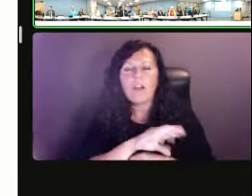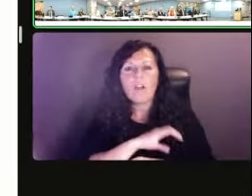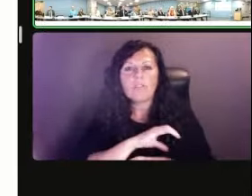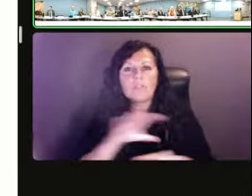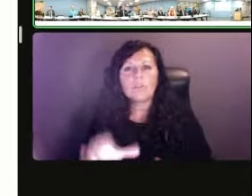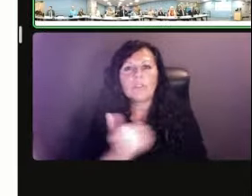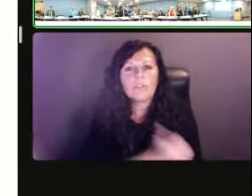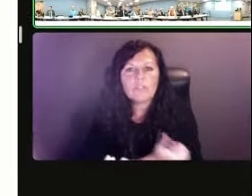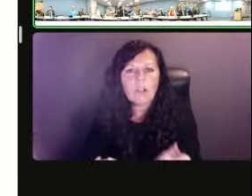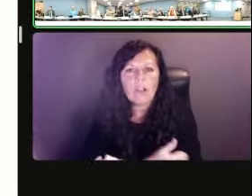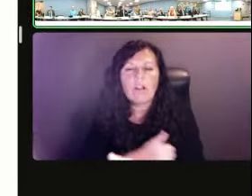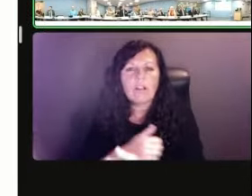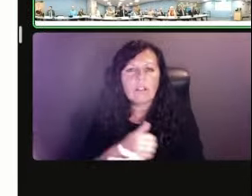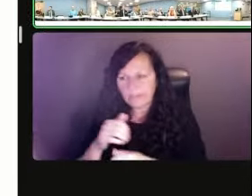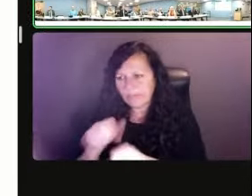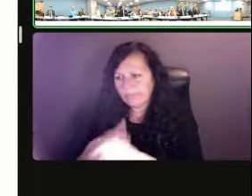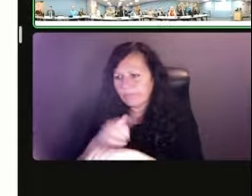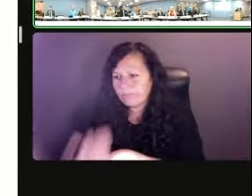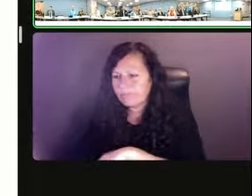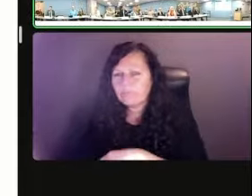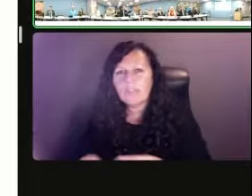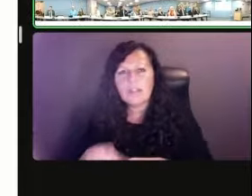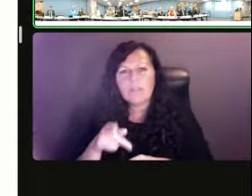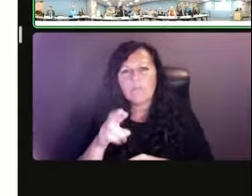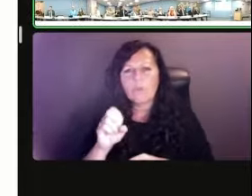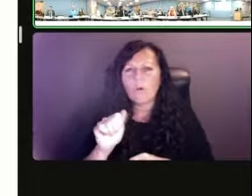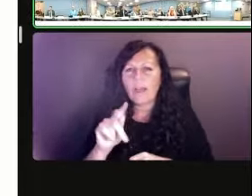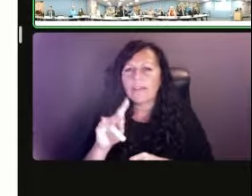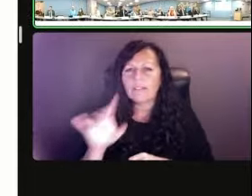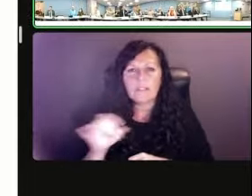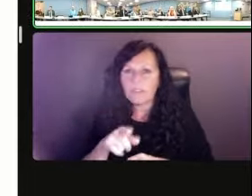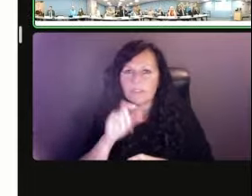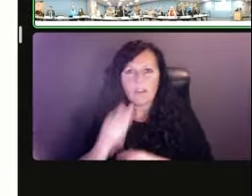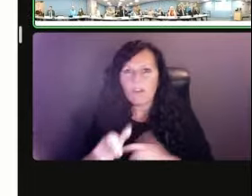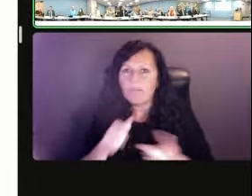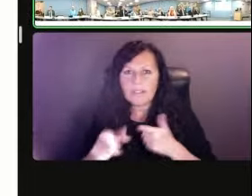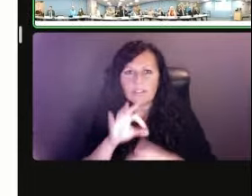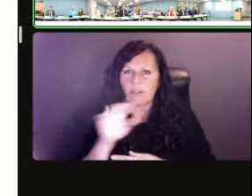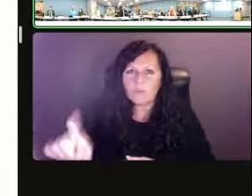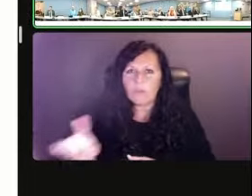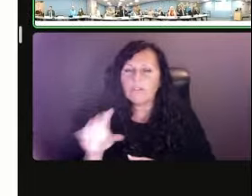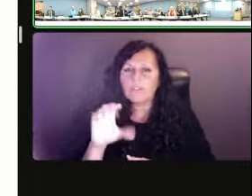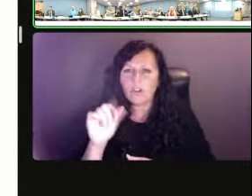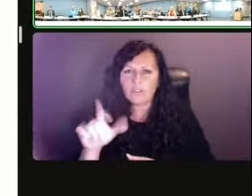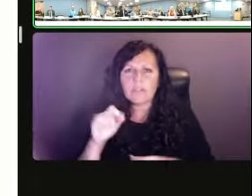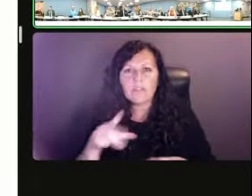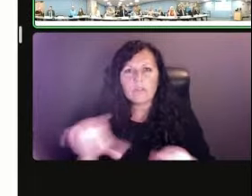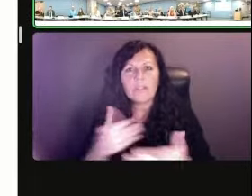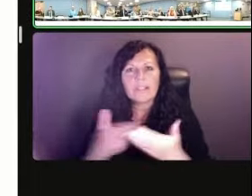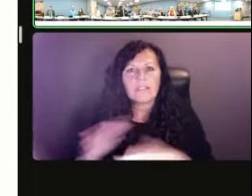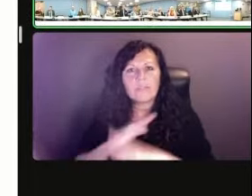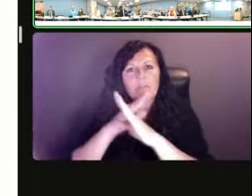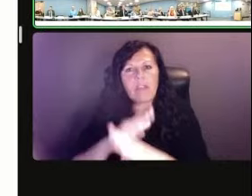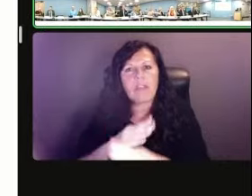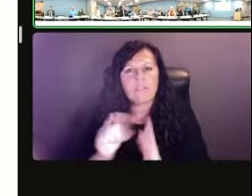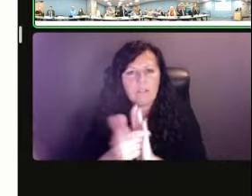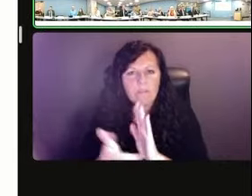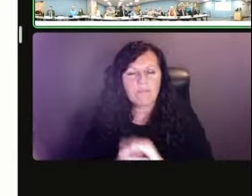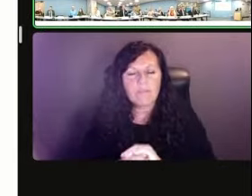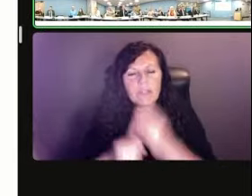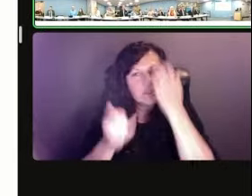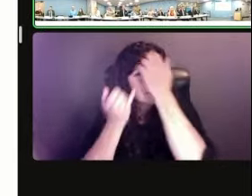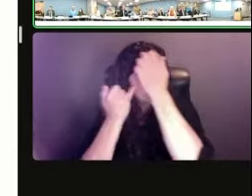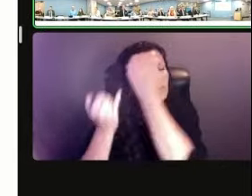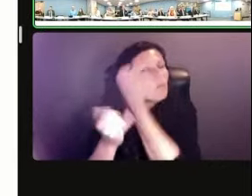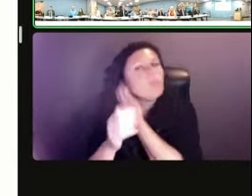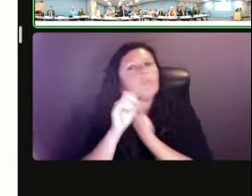enforcement proactively, right? They're not handling 911 emergency calls, they're doing proactive work. And so if you don't keep pace with growth over the years, you start to chip